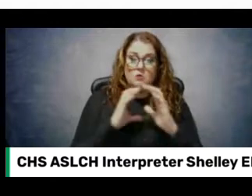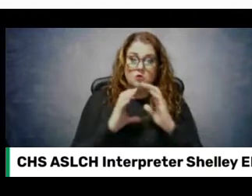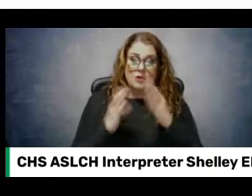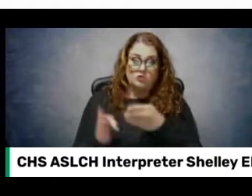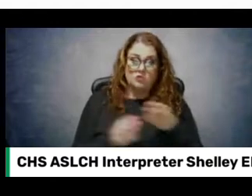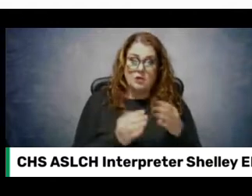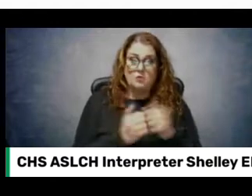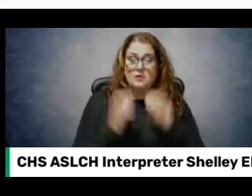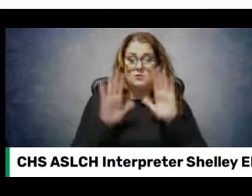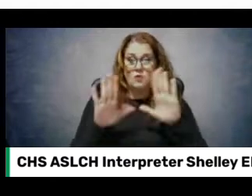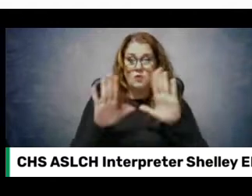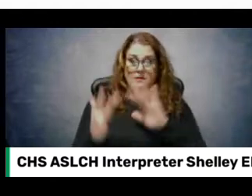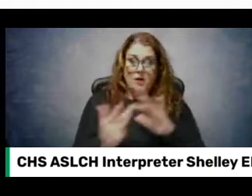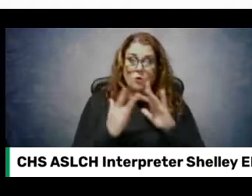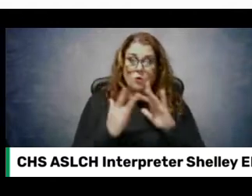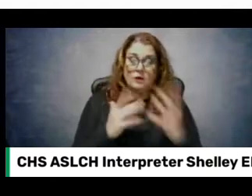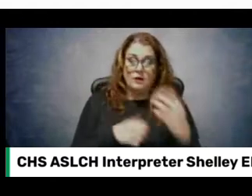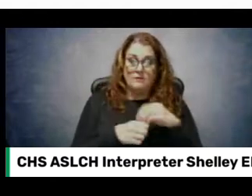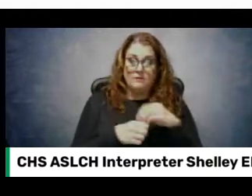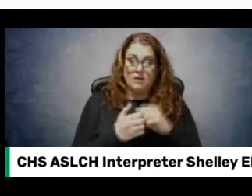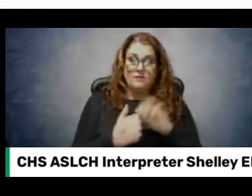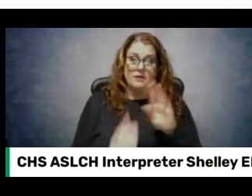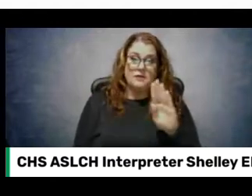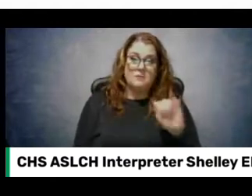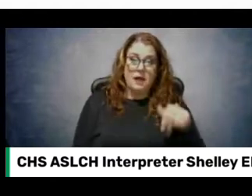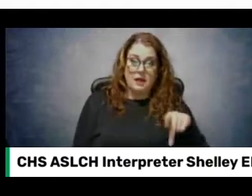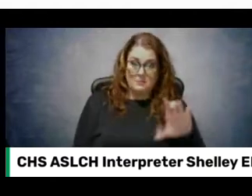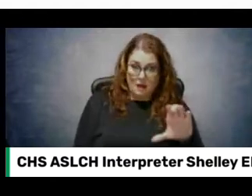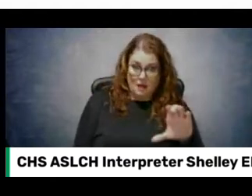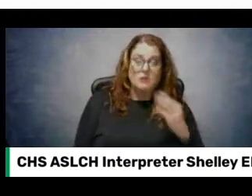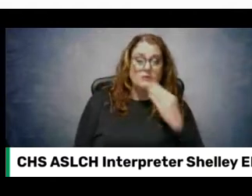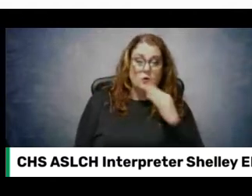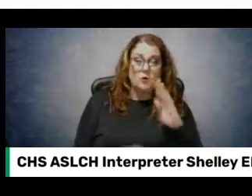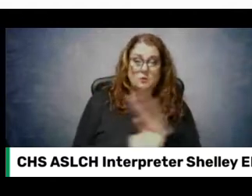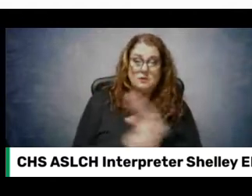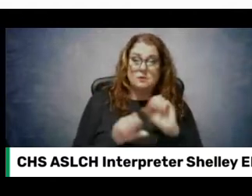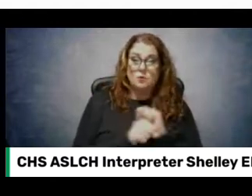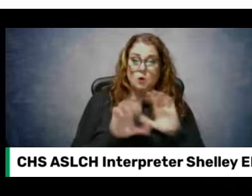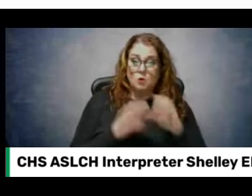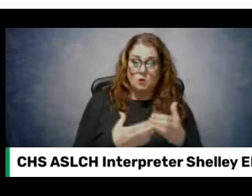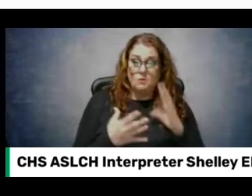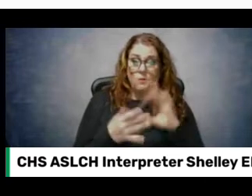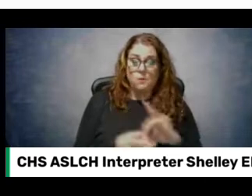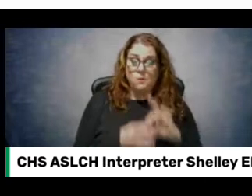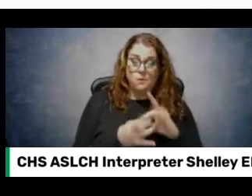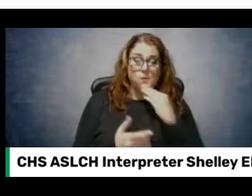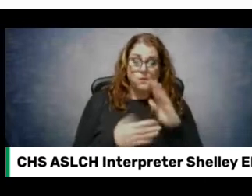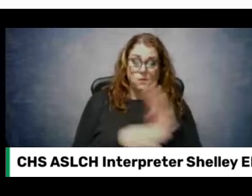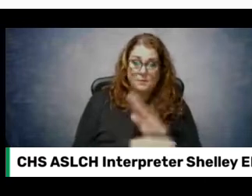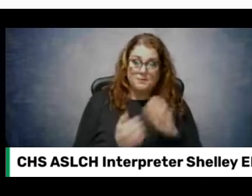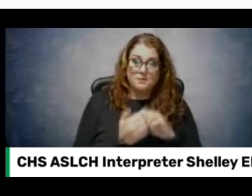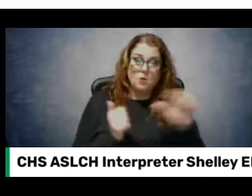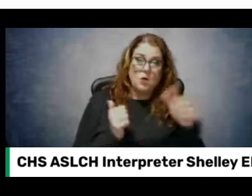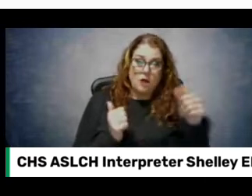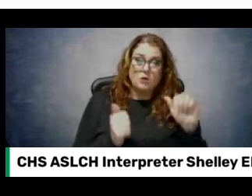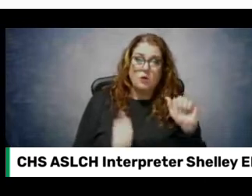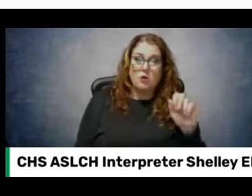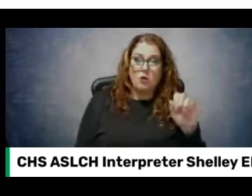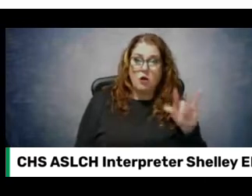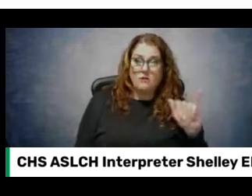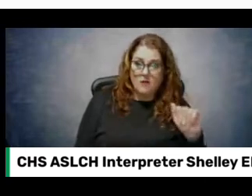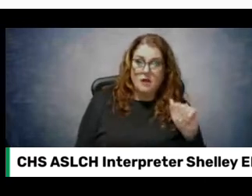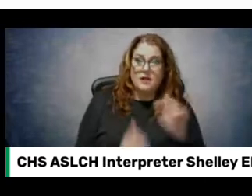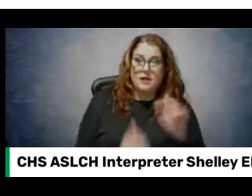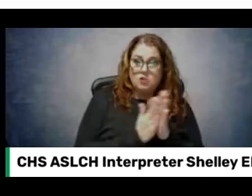great network that's involved in this BIPOC food business work group to connect BIPOC food businesses to other ARPA initiatives that are happening